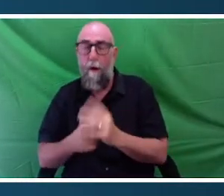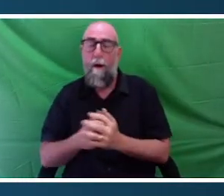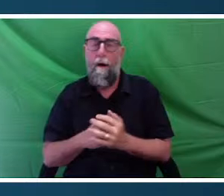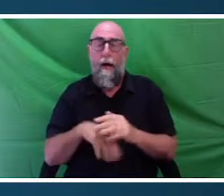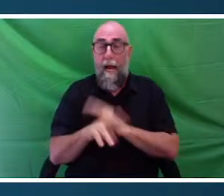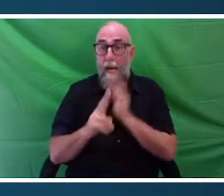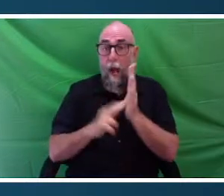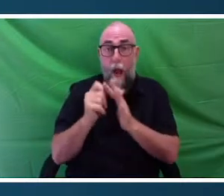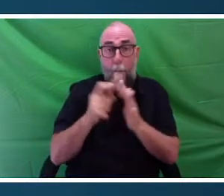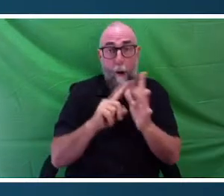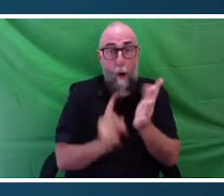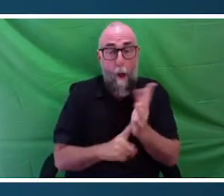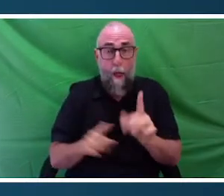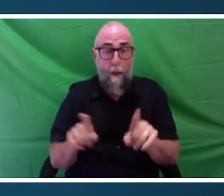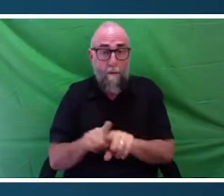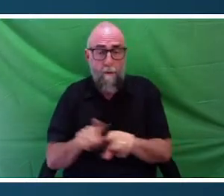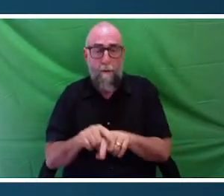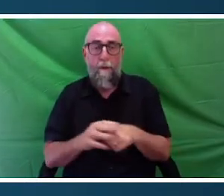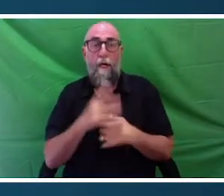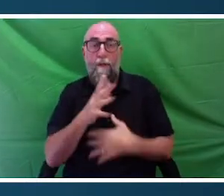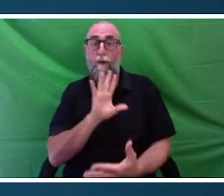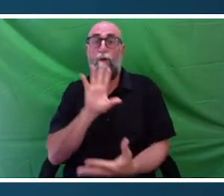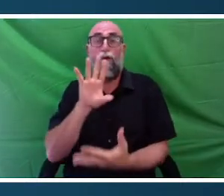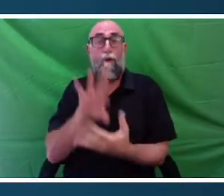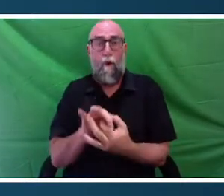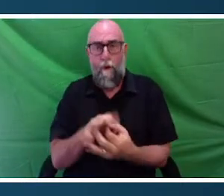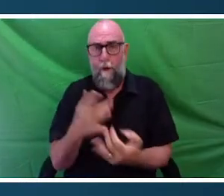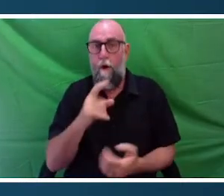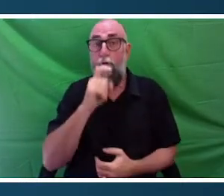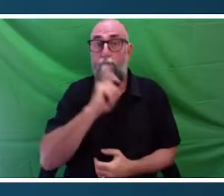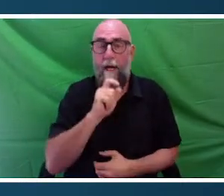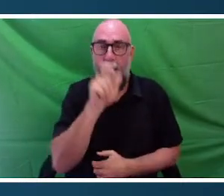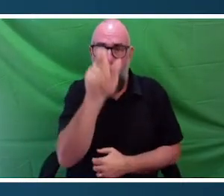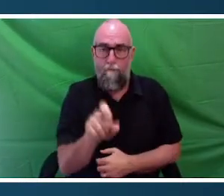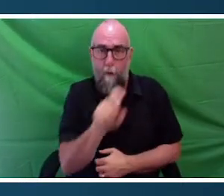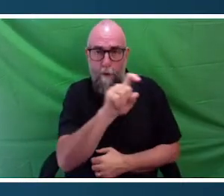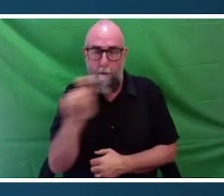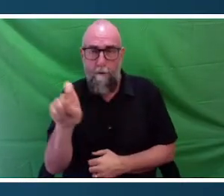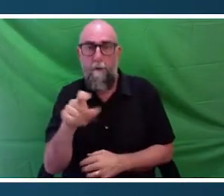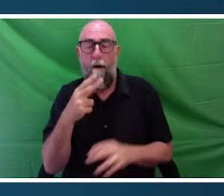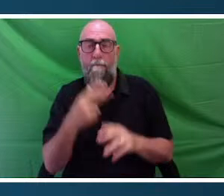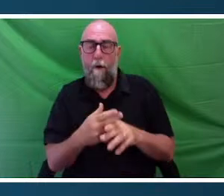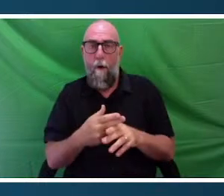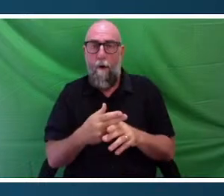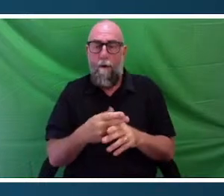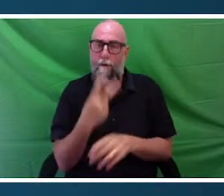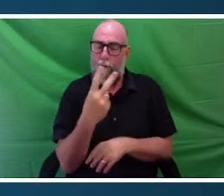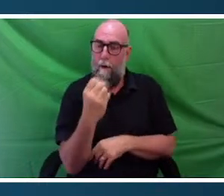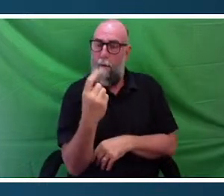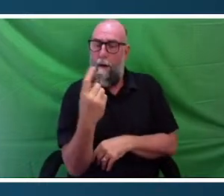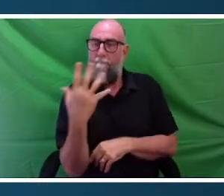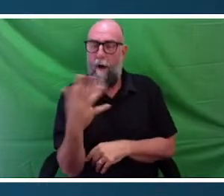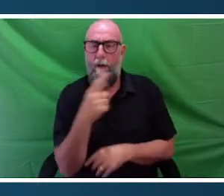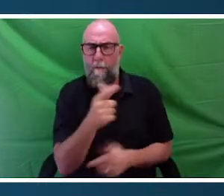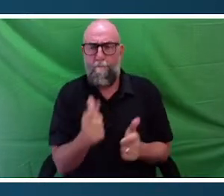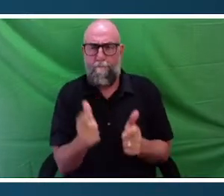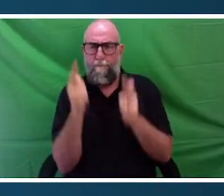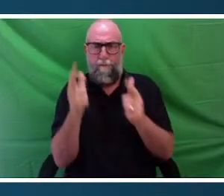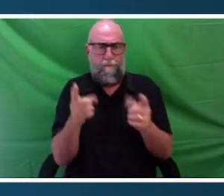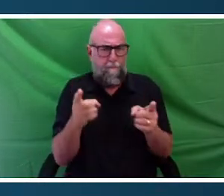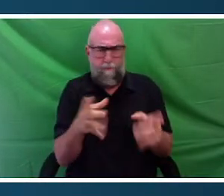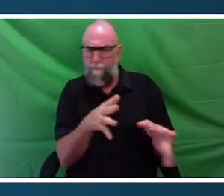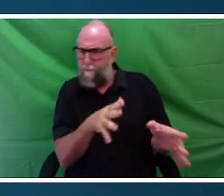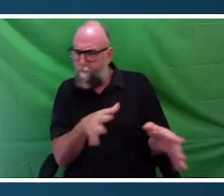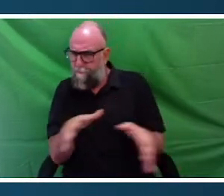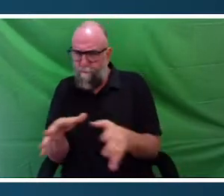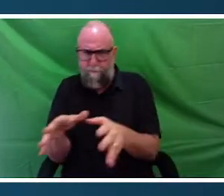then joined the International Committee of the Red Cross in Geneva in 2015, where she directed the health portfolio as head of